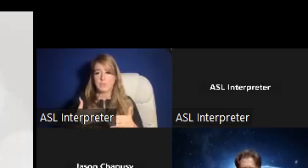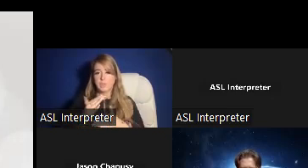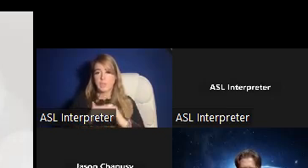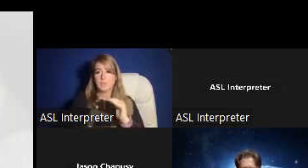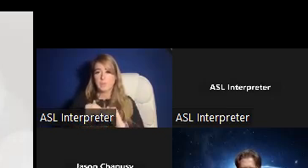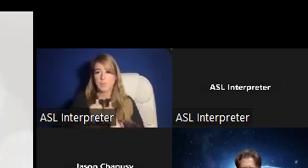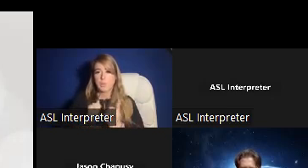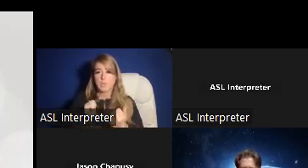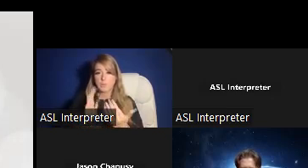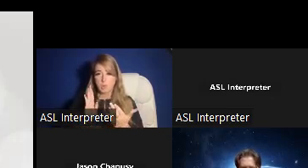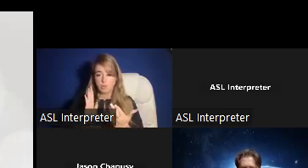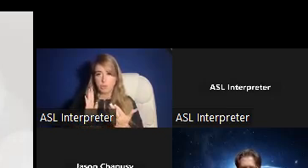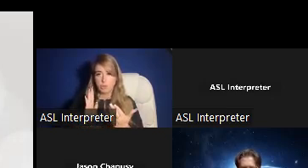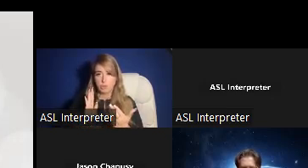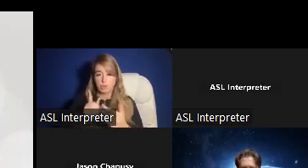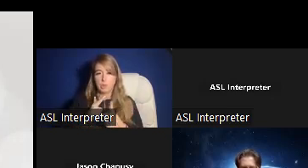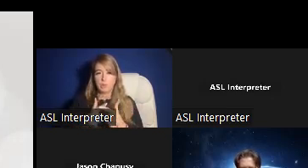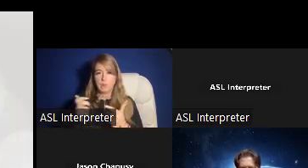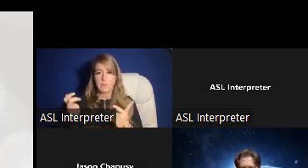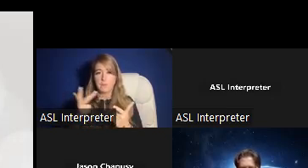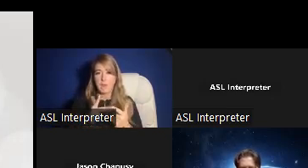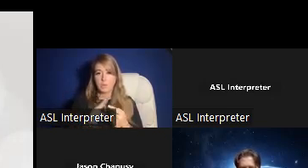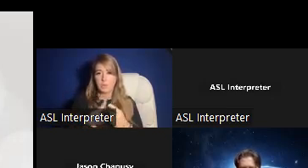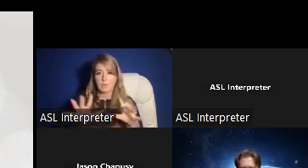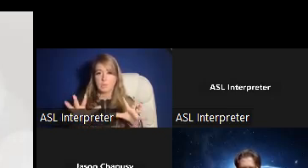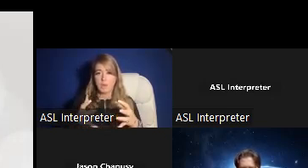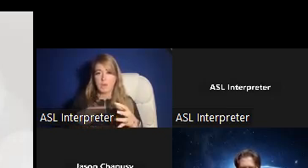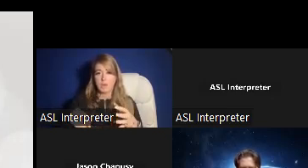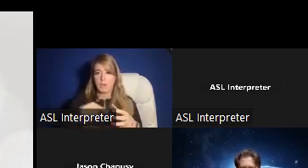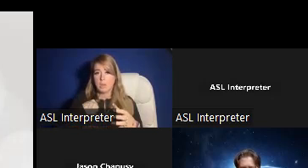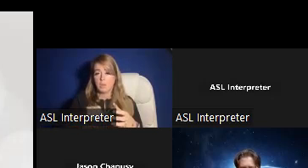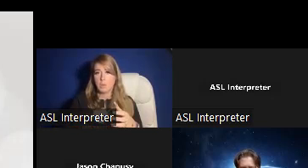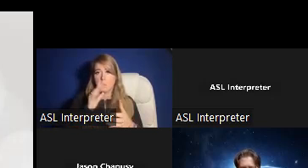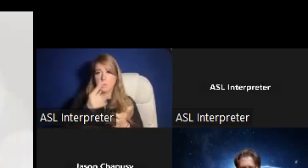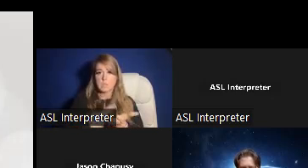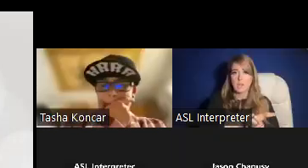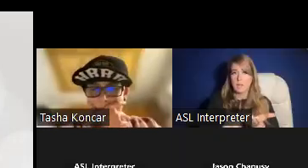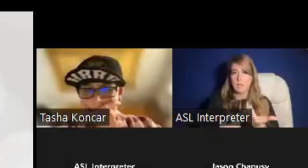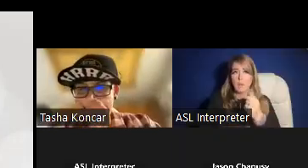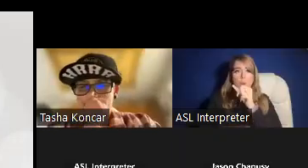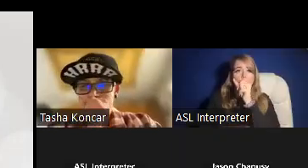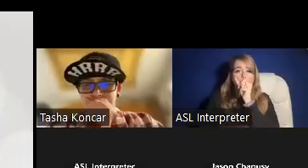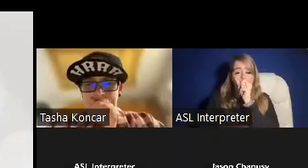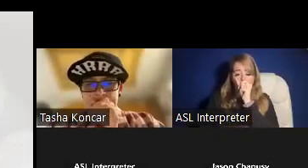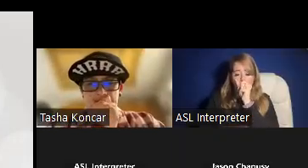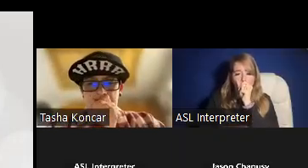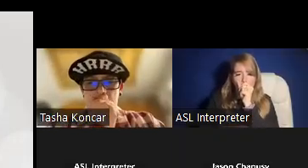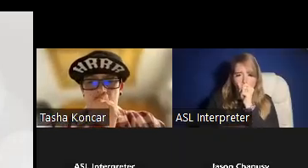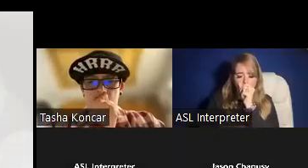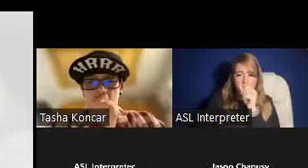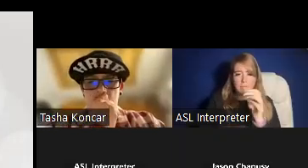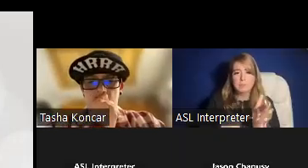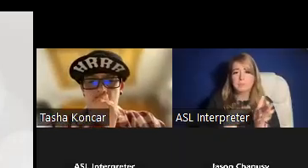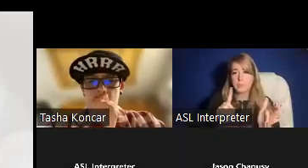And then I think we come back to this body and say, here's where the state board